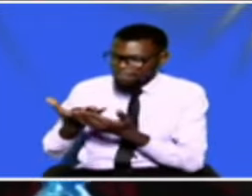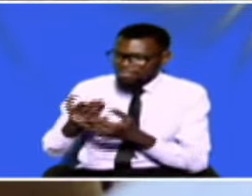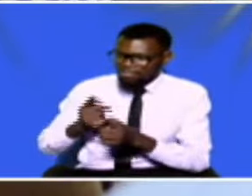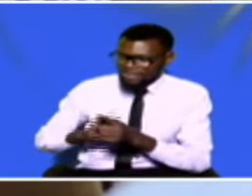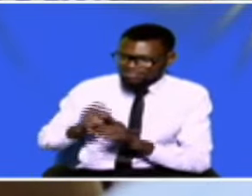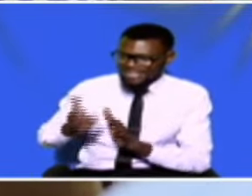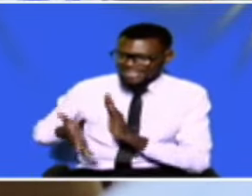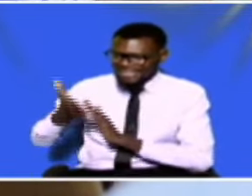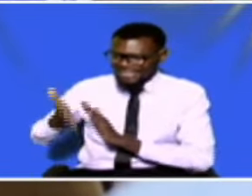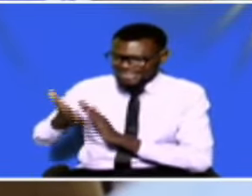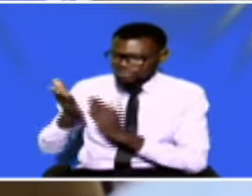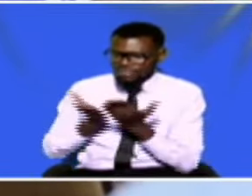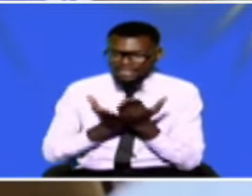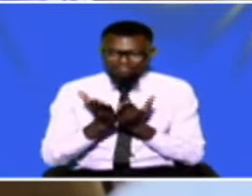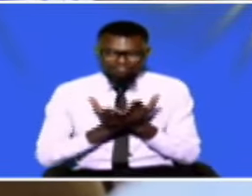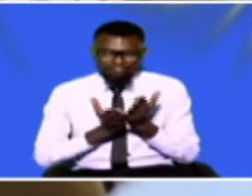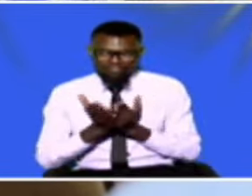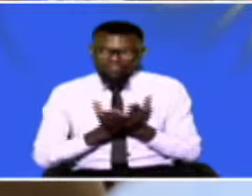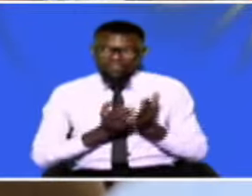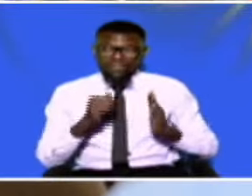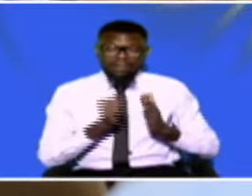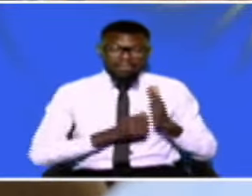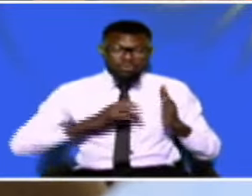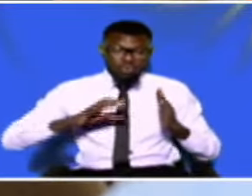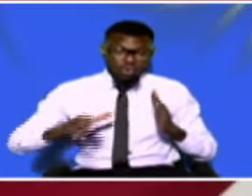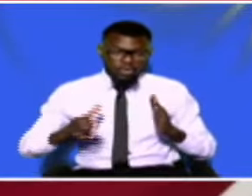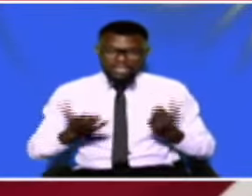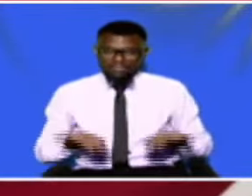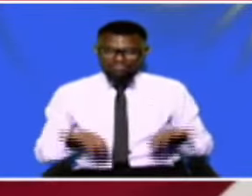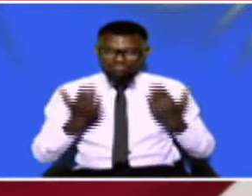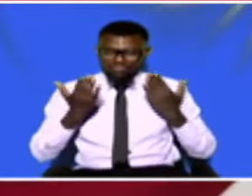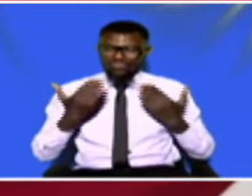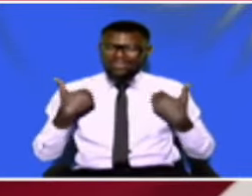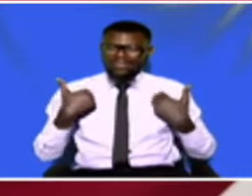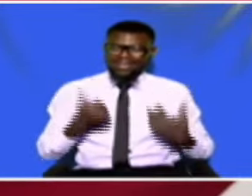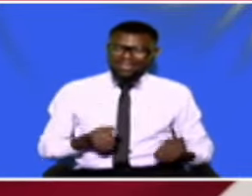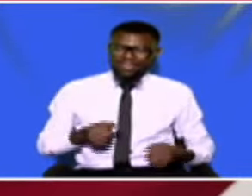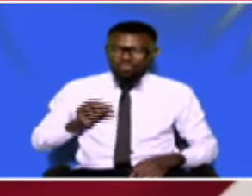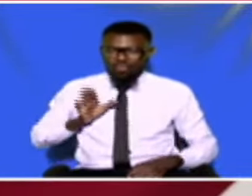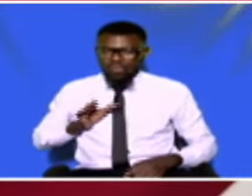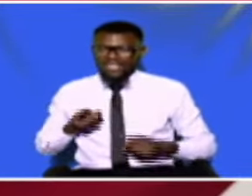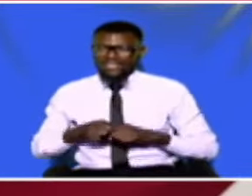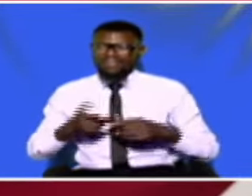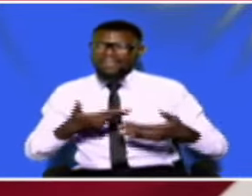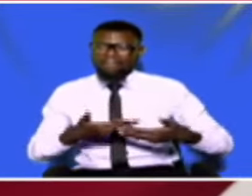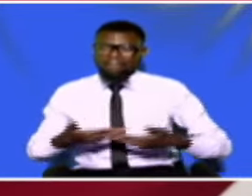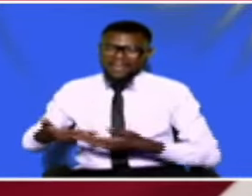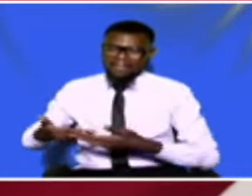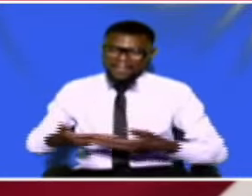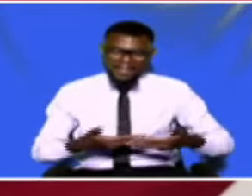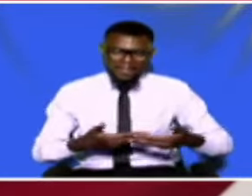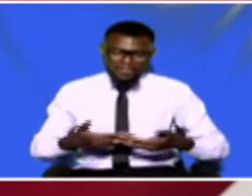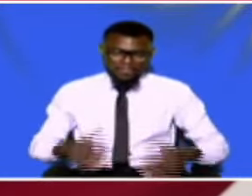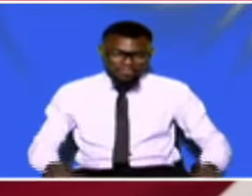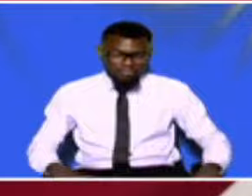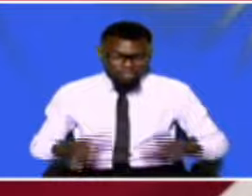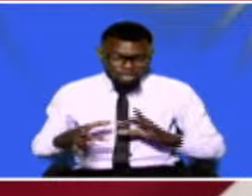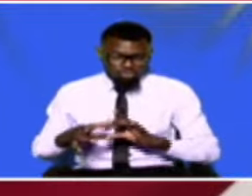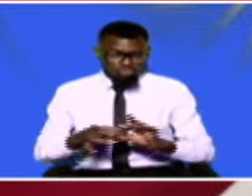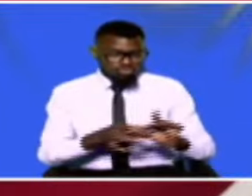Makueni kumetajwa kufanikisha afya ya mama na mtoto. We have improved collaboration between us and other